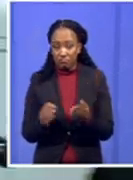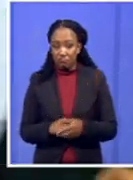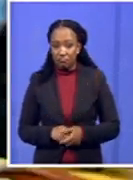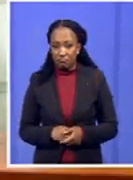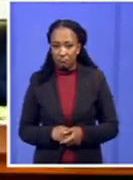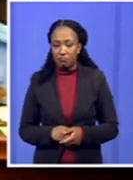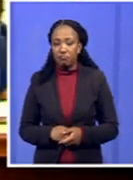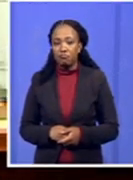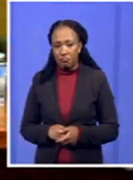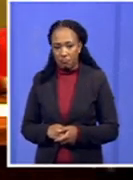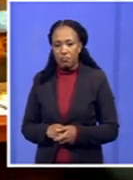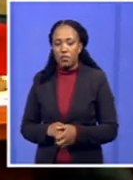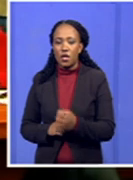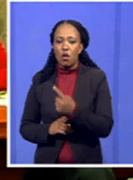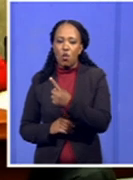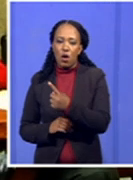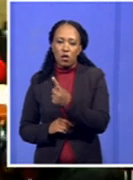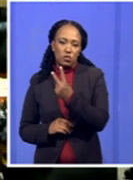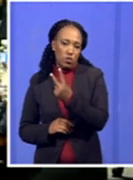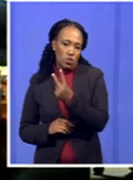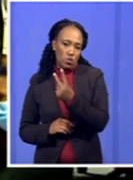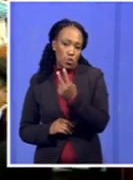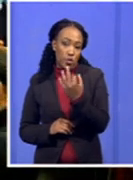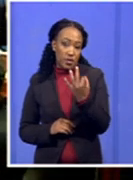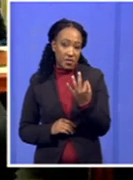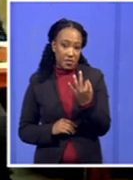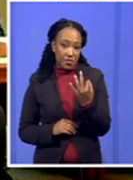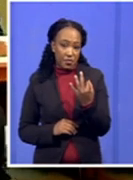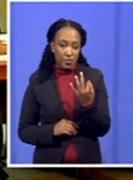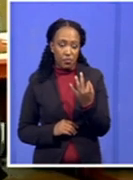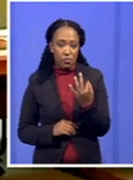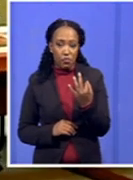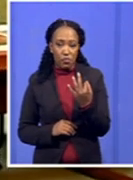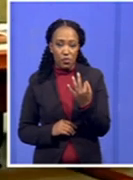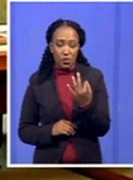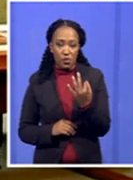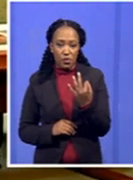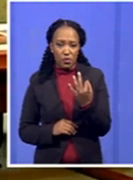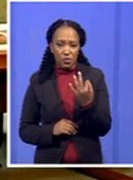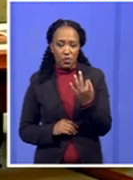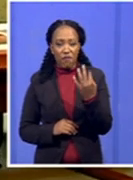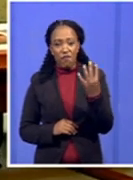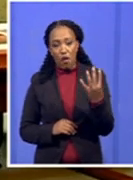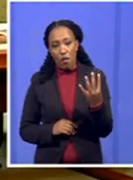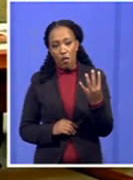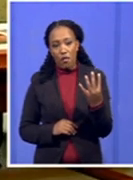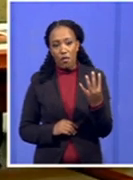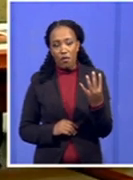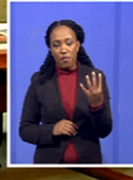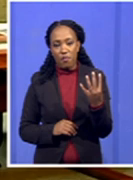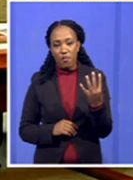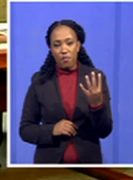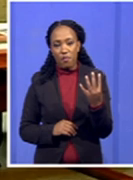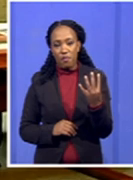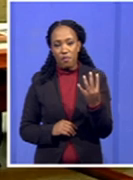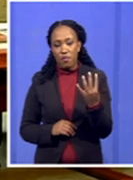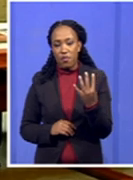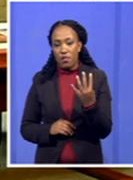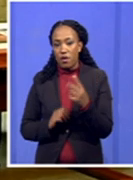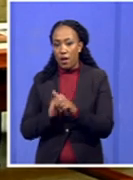Yes, 1, 2, 3. I need 4. Last